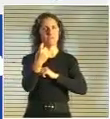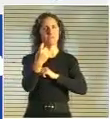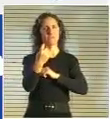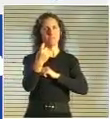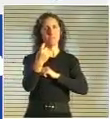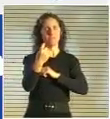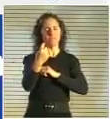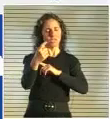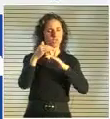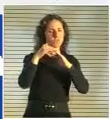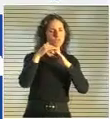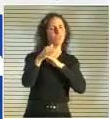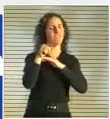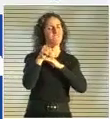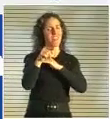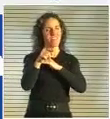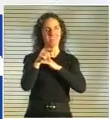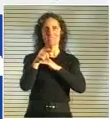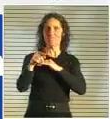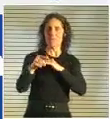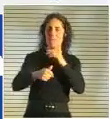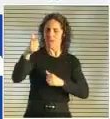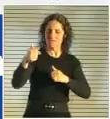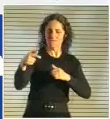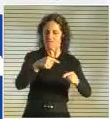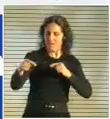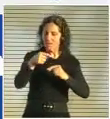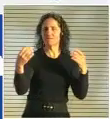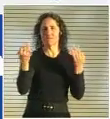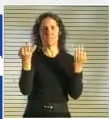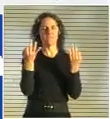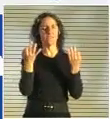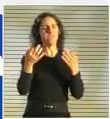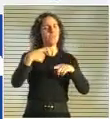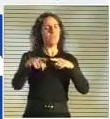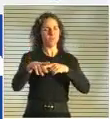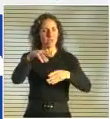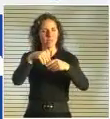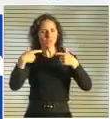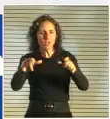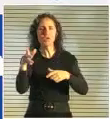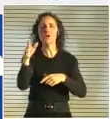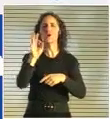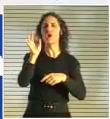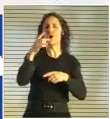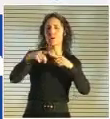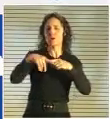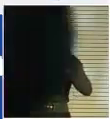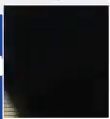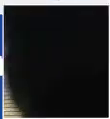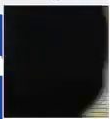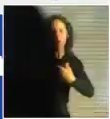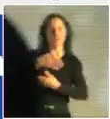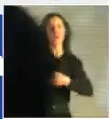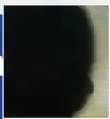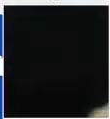Why collaboration, and why specifically industry collaboration? How can that contribute to value and sustainable development? I will use the